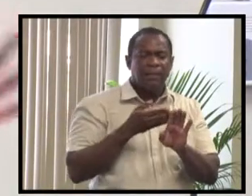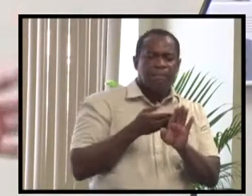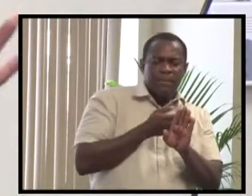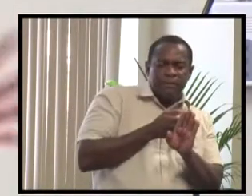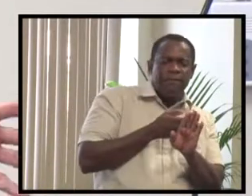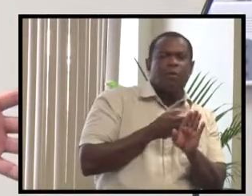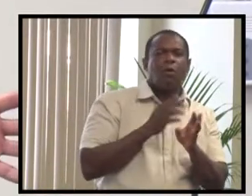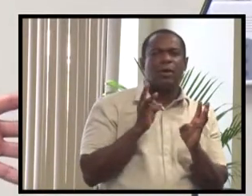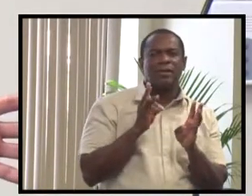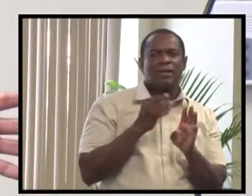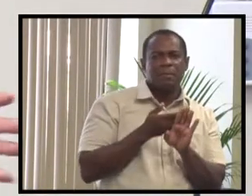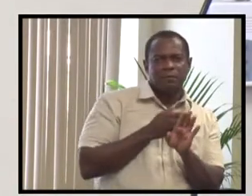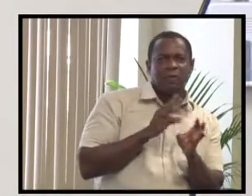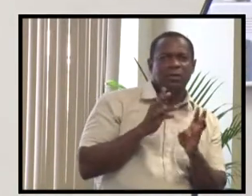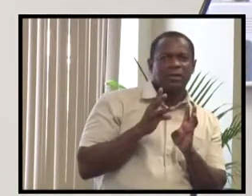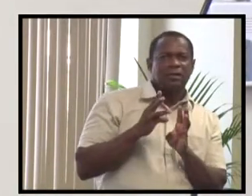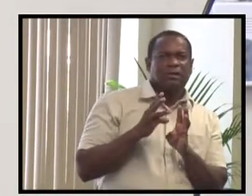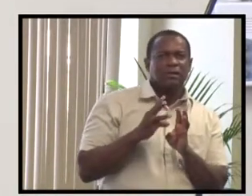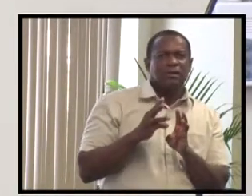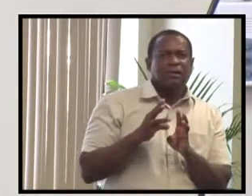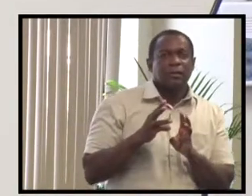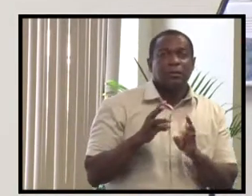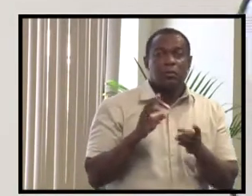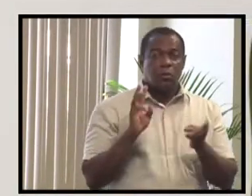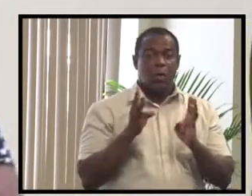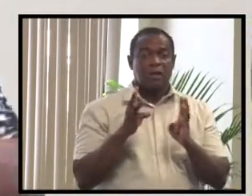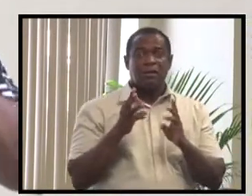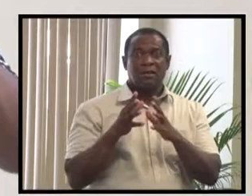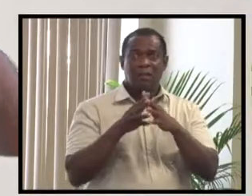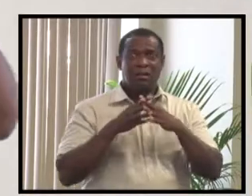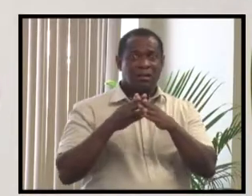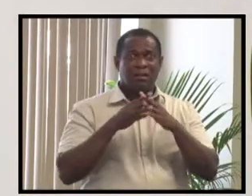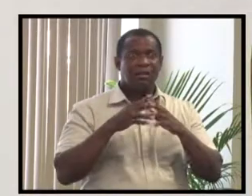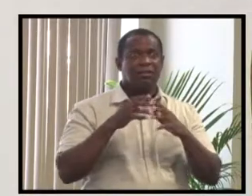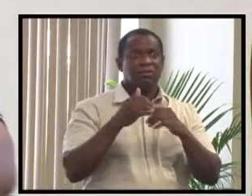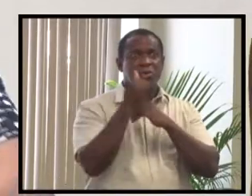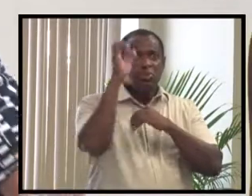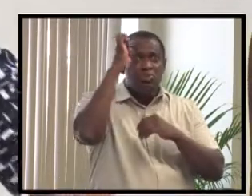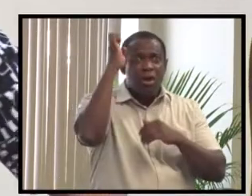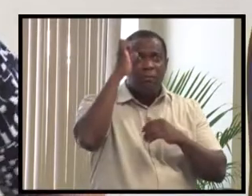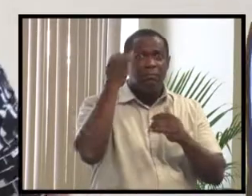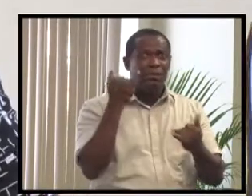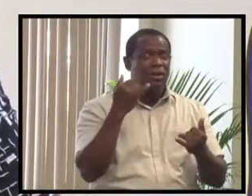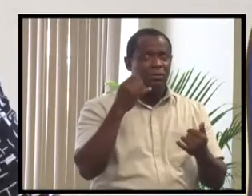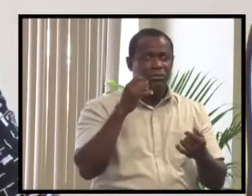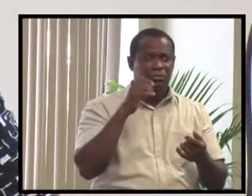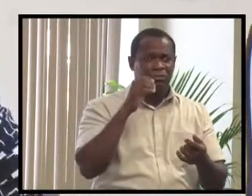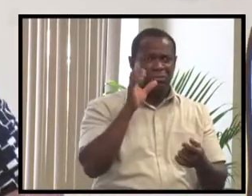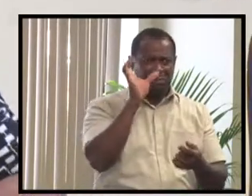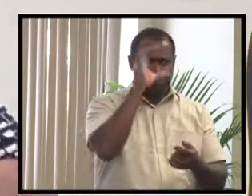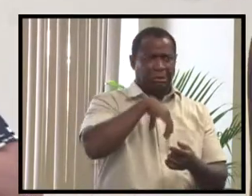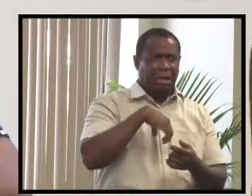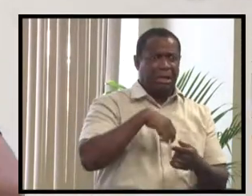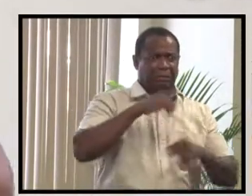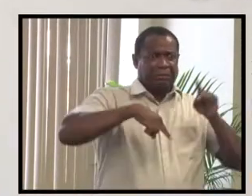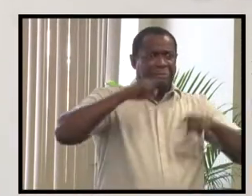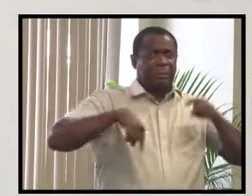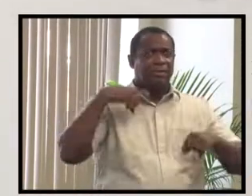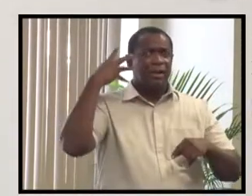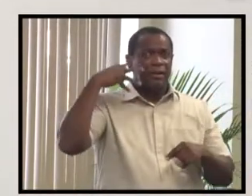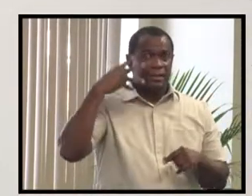have become a little erratic. So they need a transitional line that took them from summer into winter without